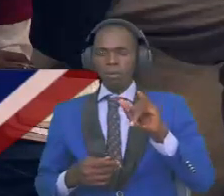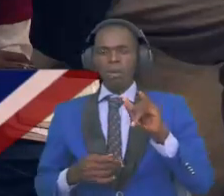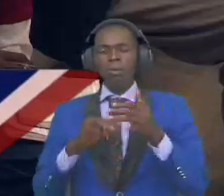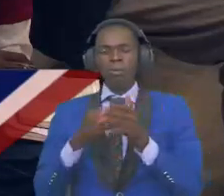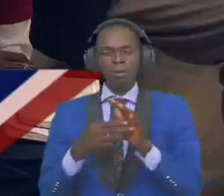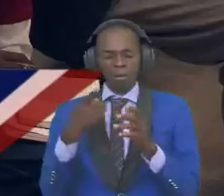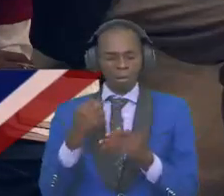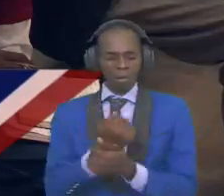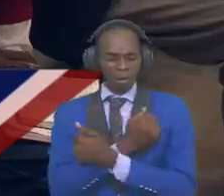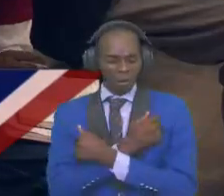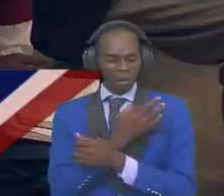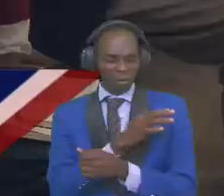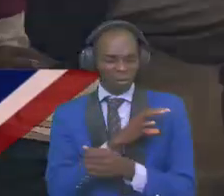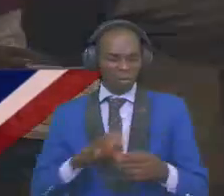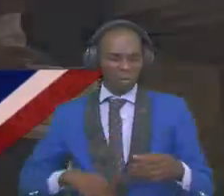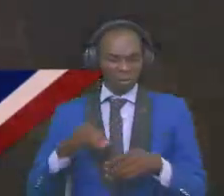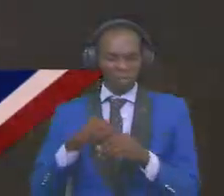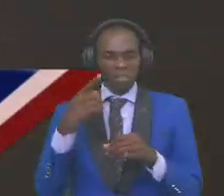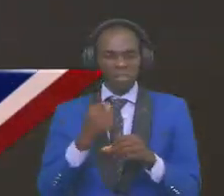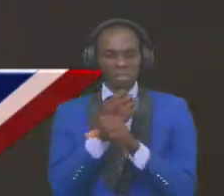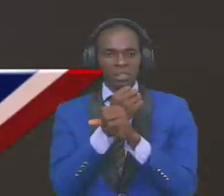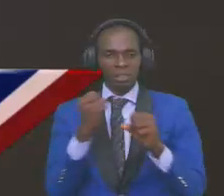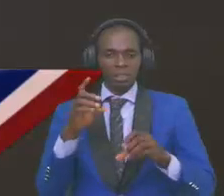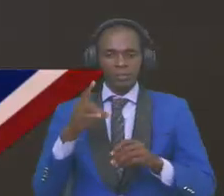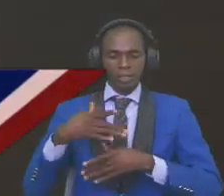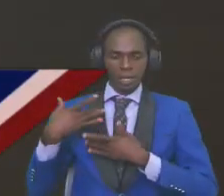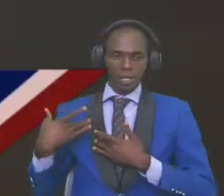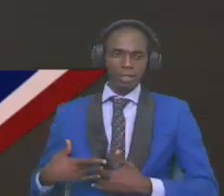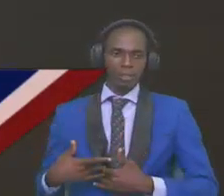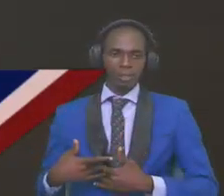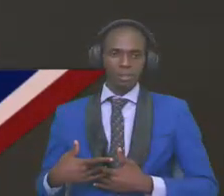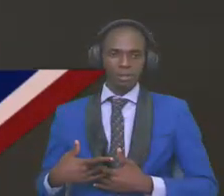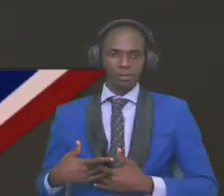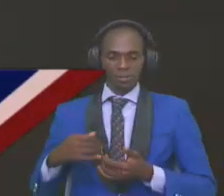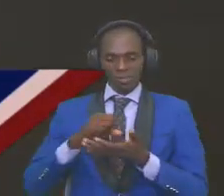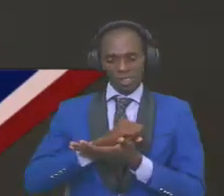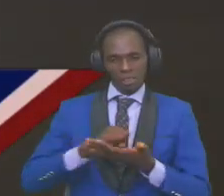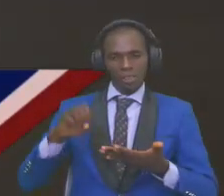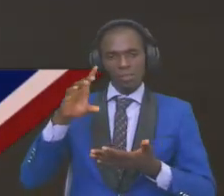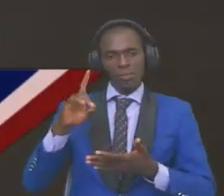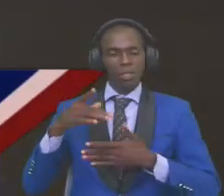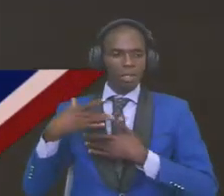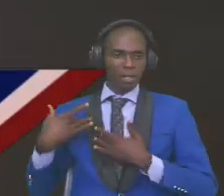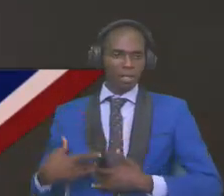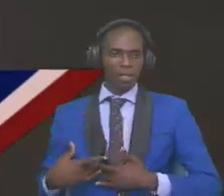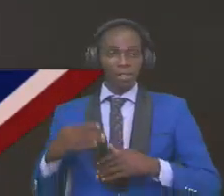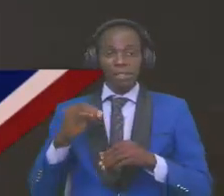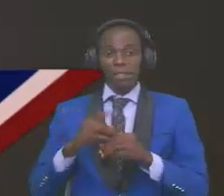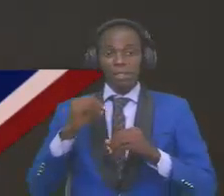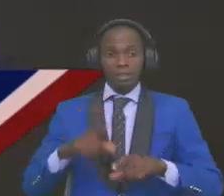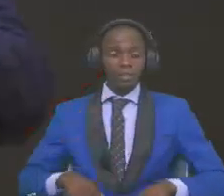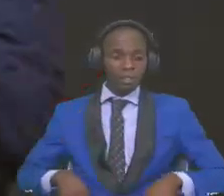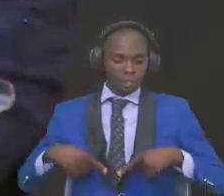of Christ in a saved heart, sanctified heart, in a life,